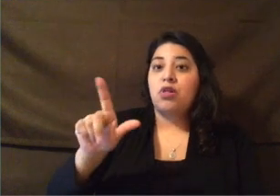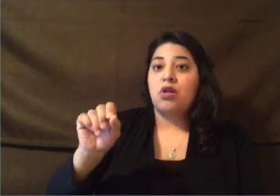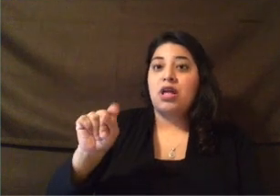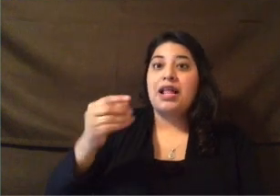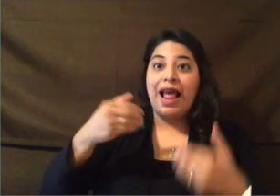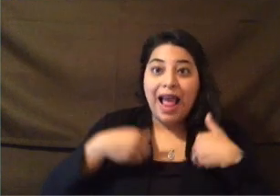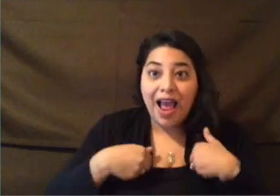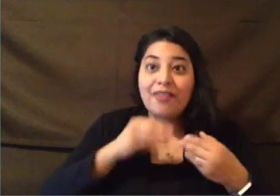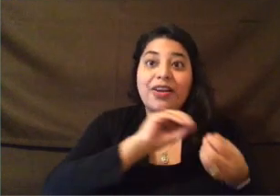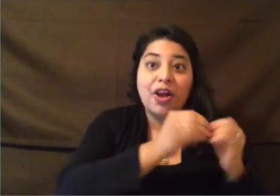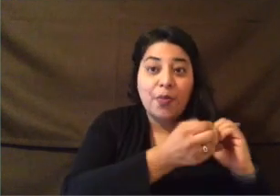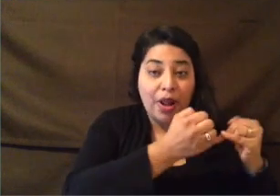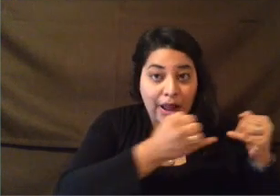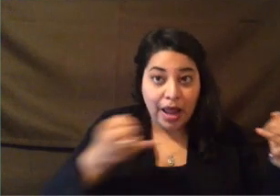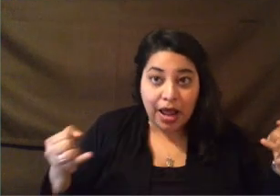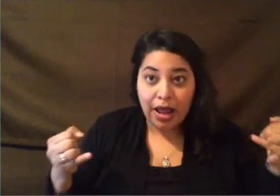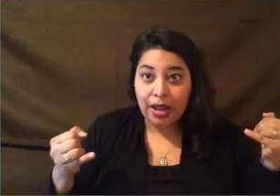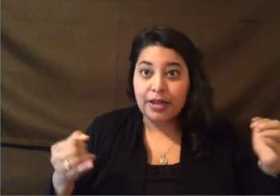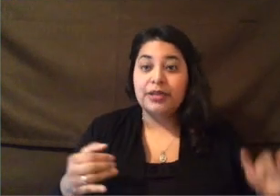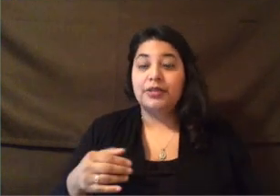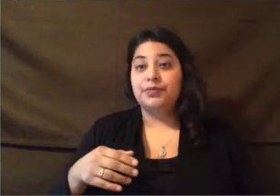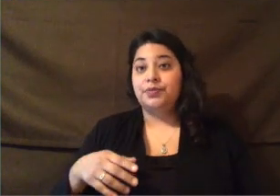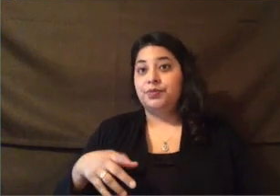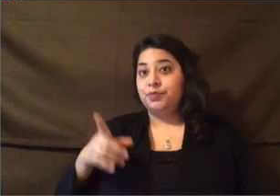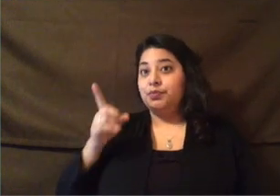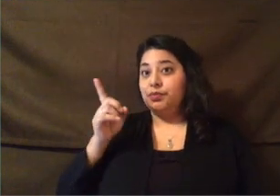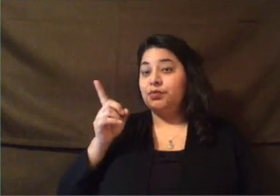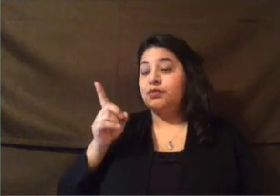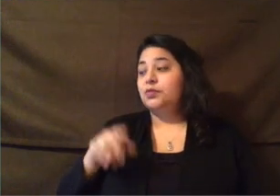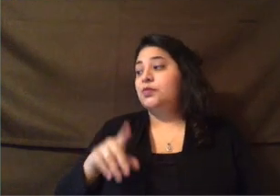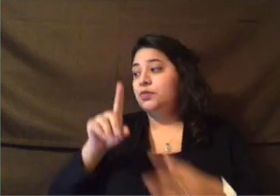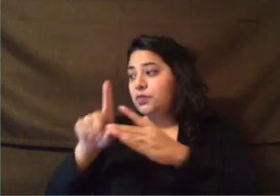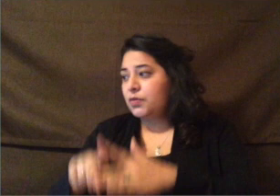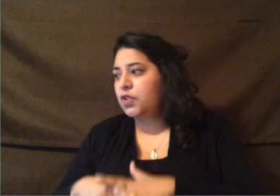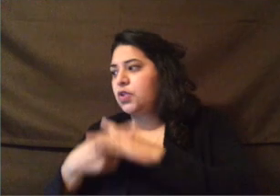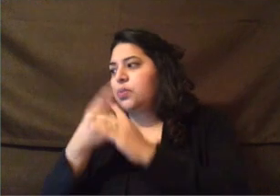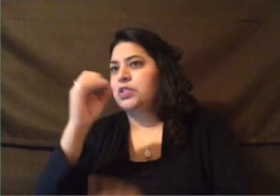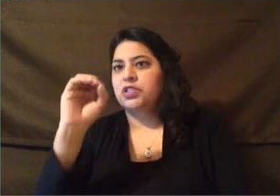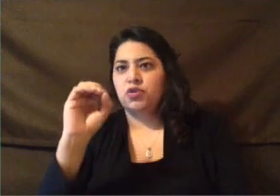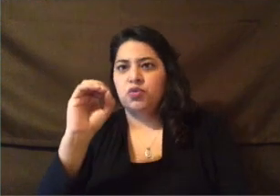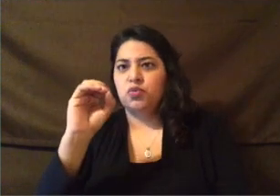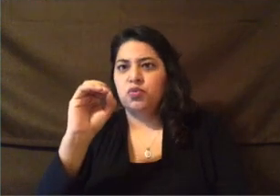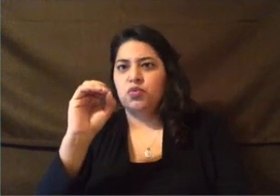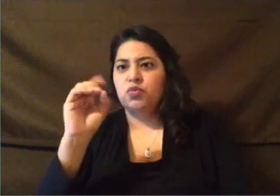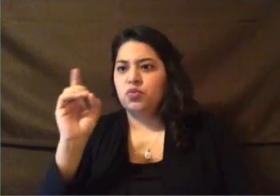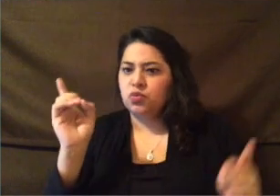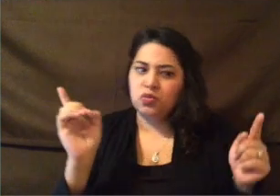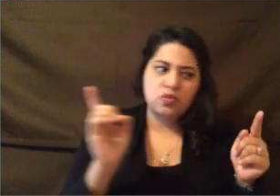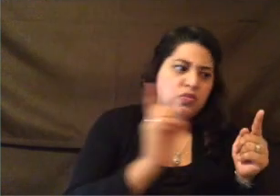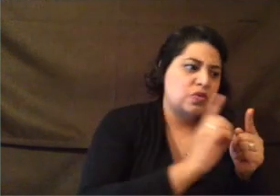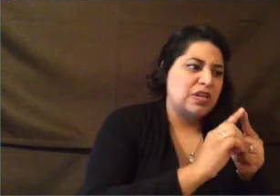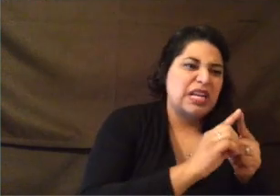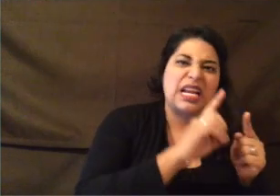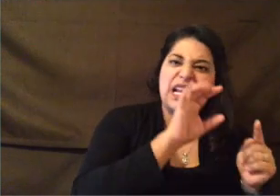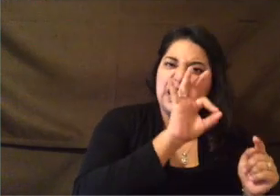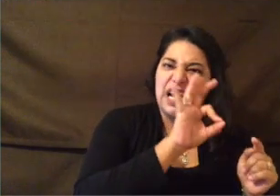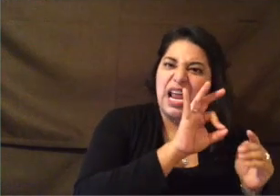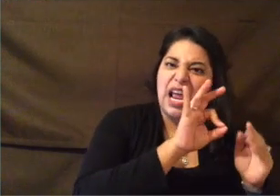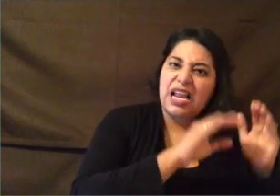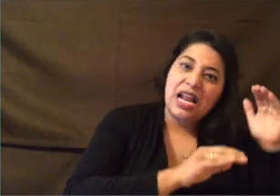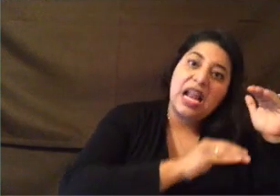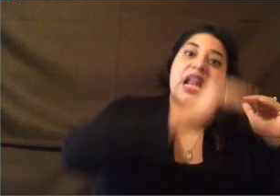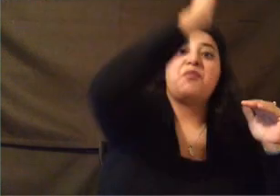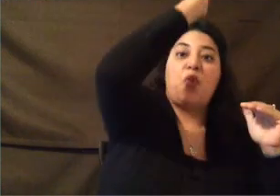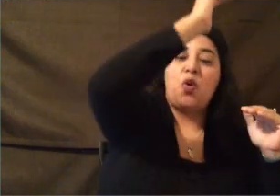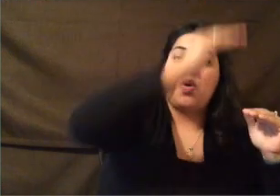Dot plots have number lines. That's a big part of reading a dot plot. So in this case, the number line here starts at 0 and it